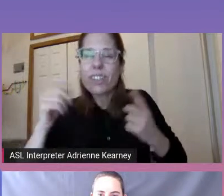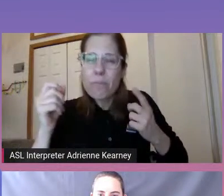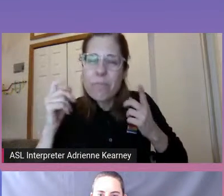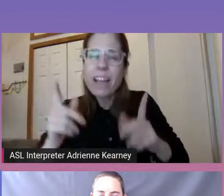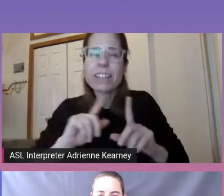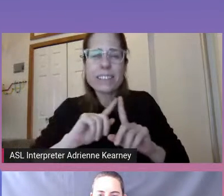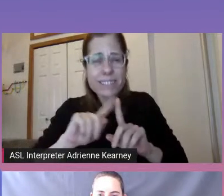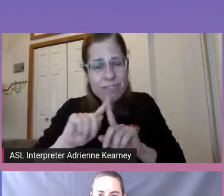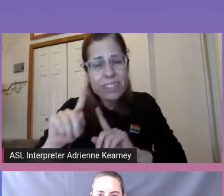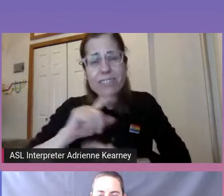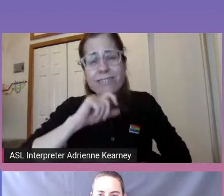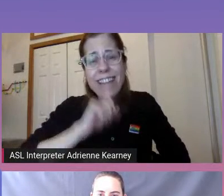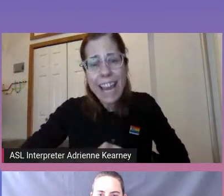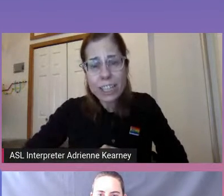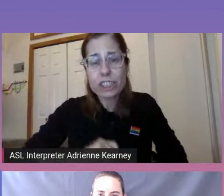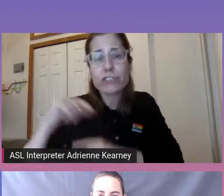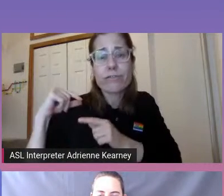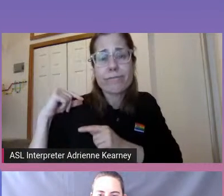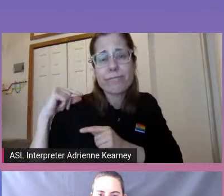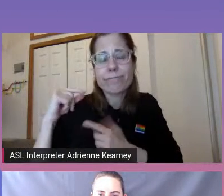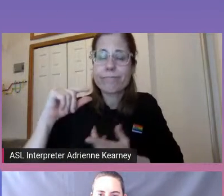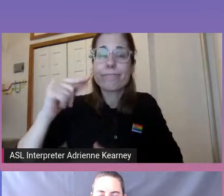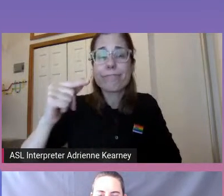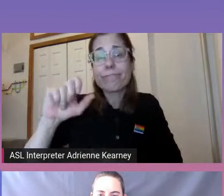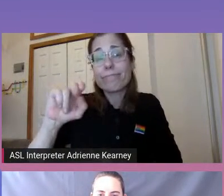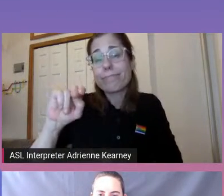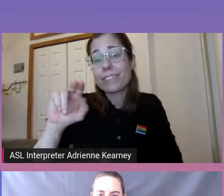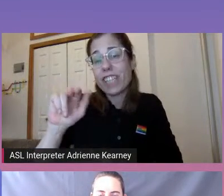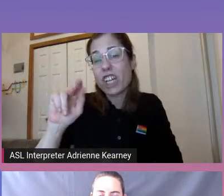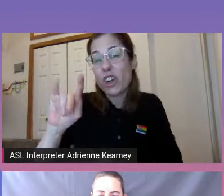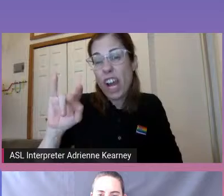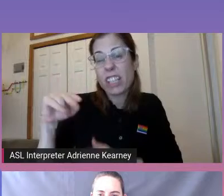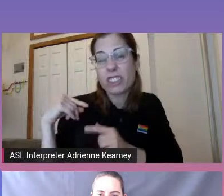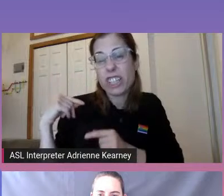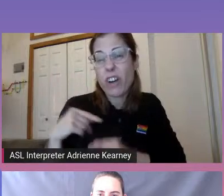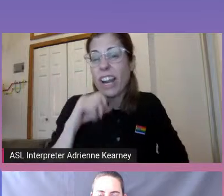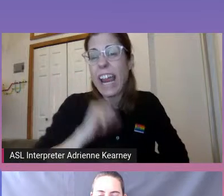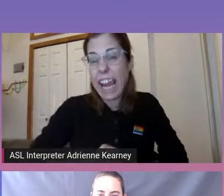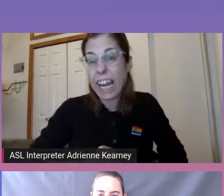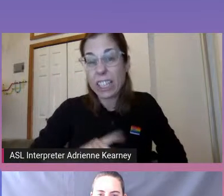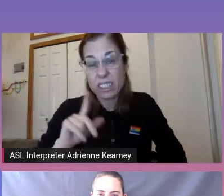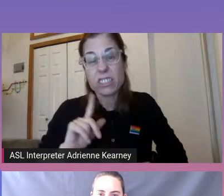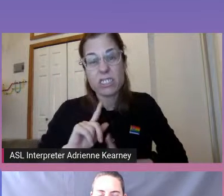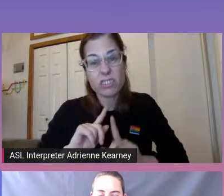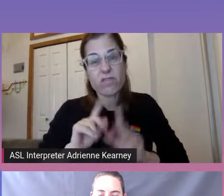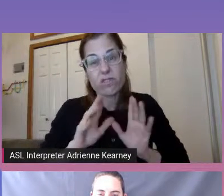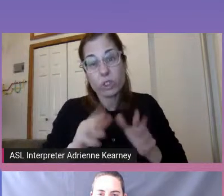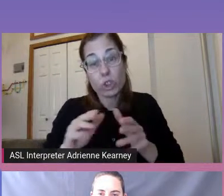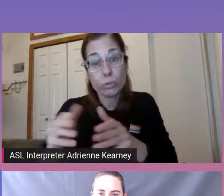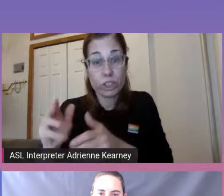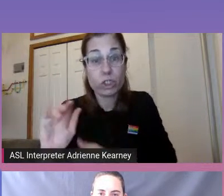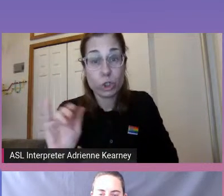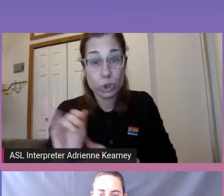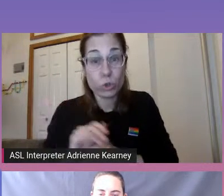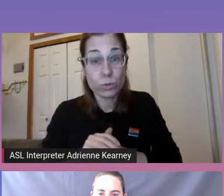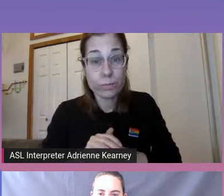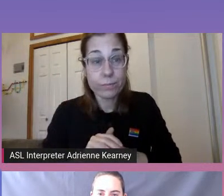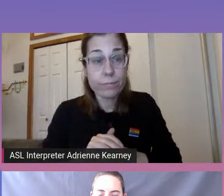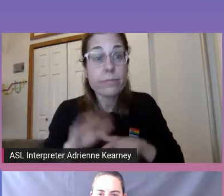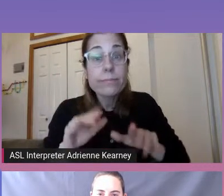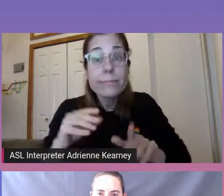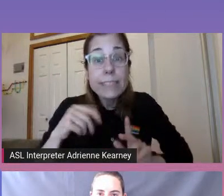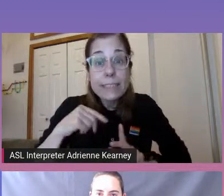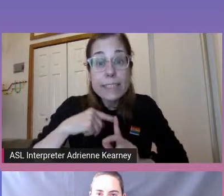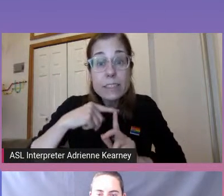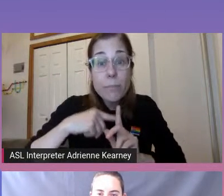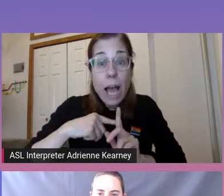generations. And I think that's, you know, and again, I think if we think about this month, all about like,